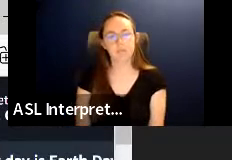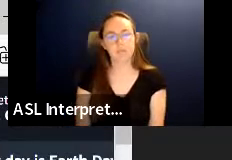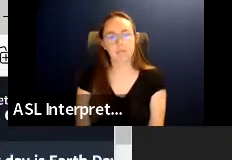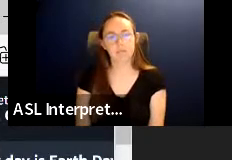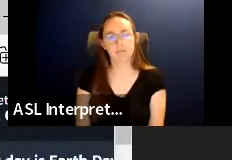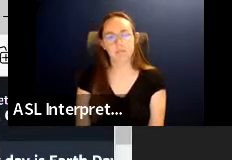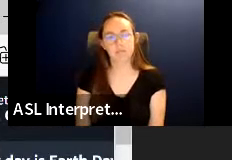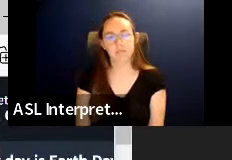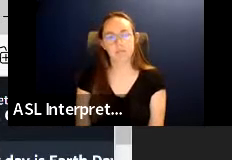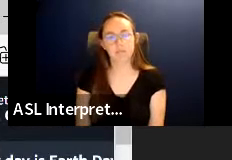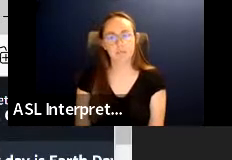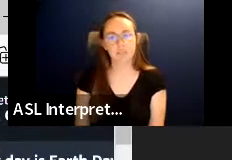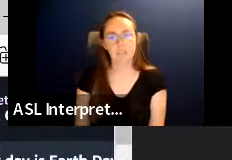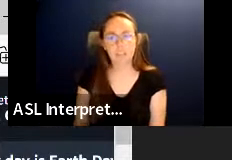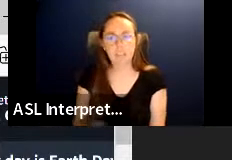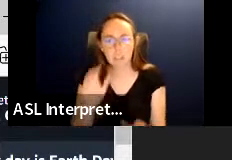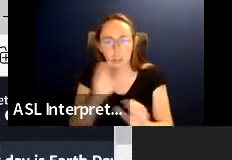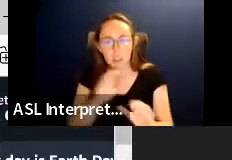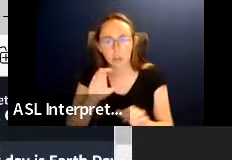The core claw.